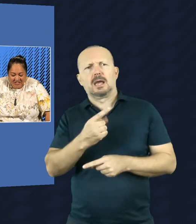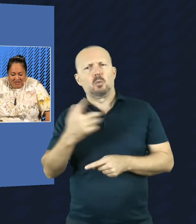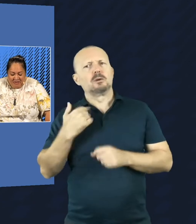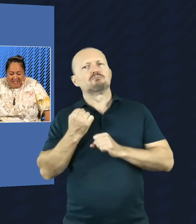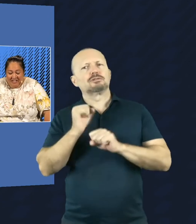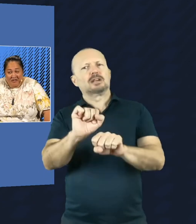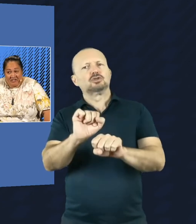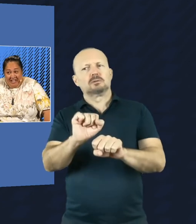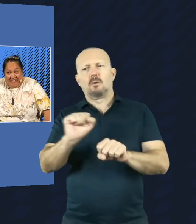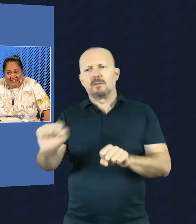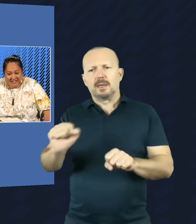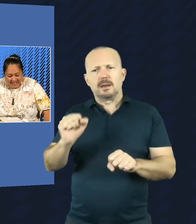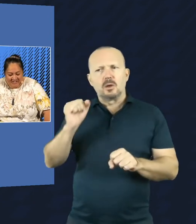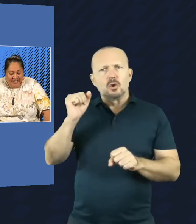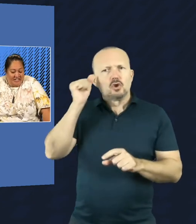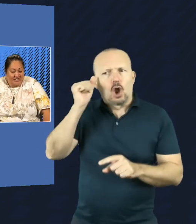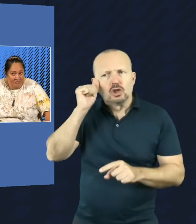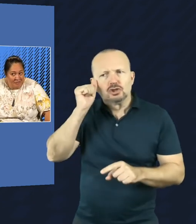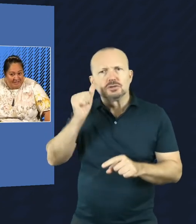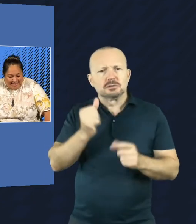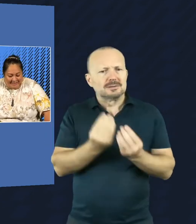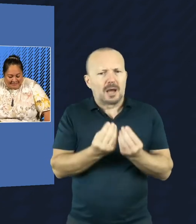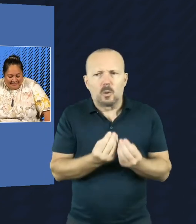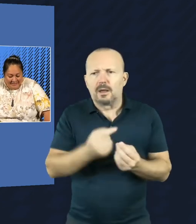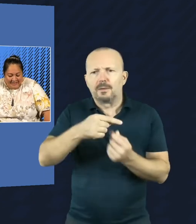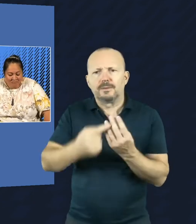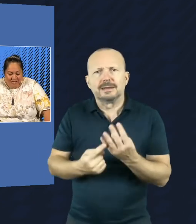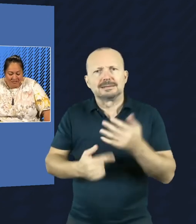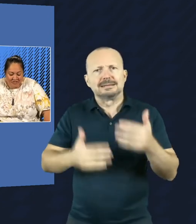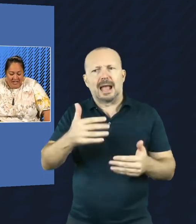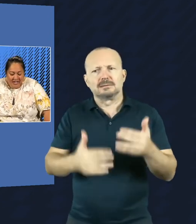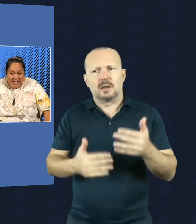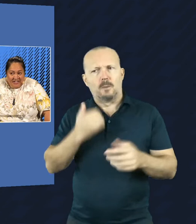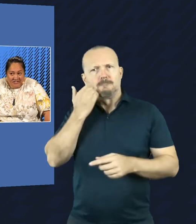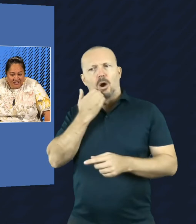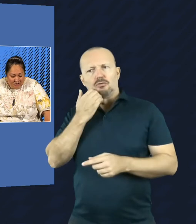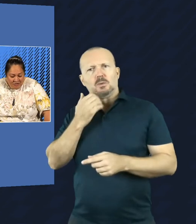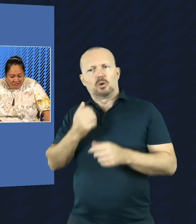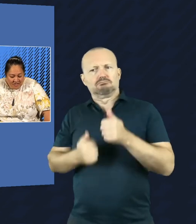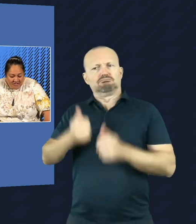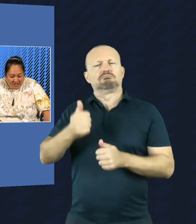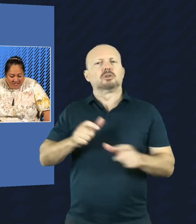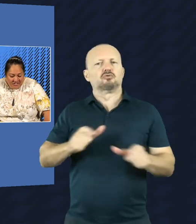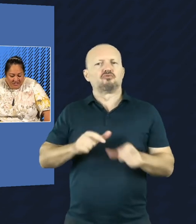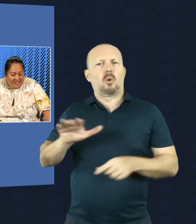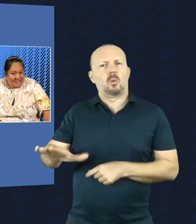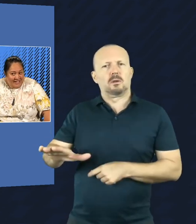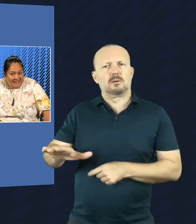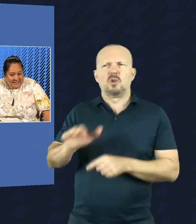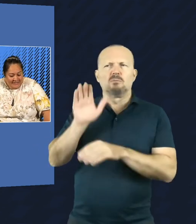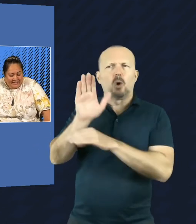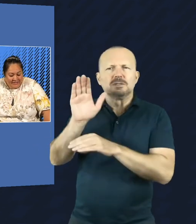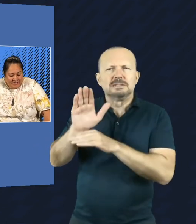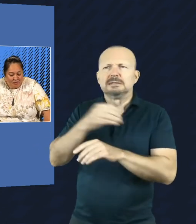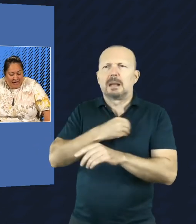Māori decision-making over data needed to be maintained, upheld. And the tribunal recognised that